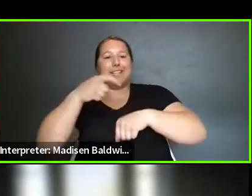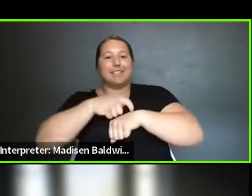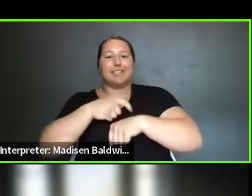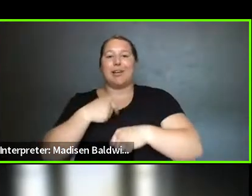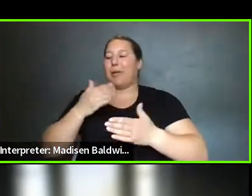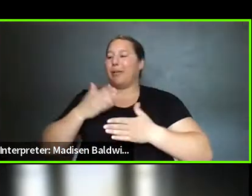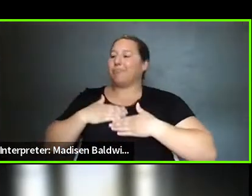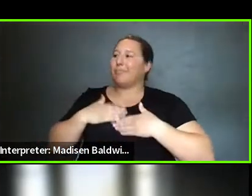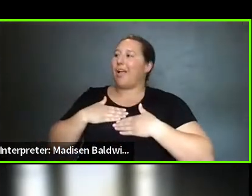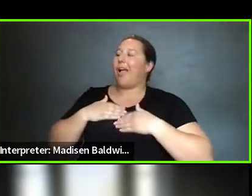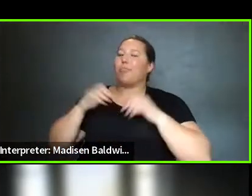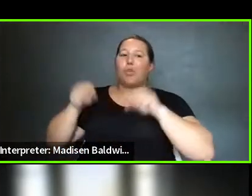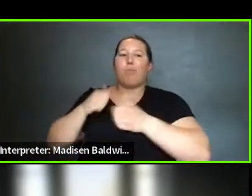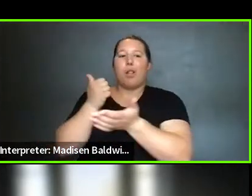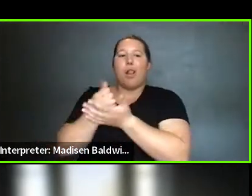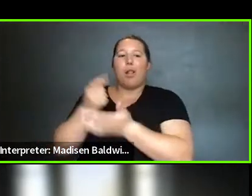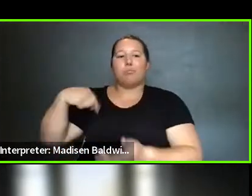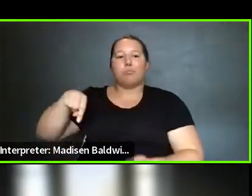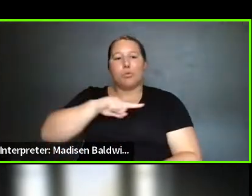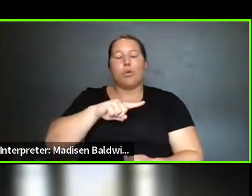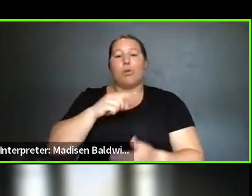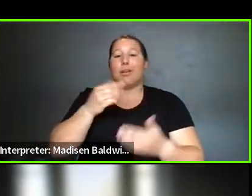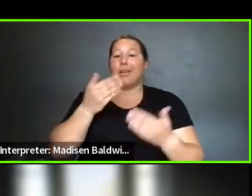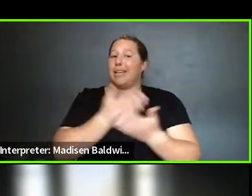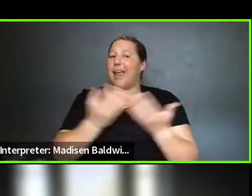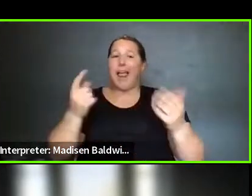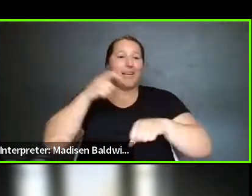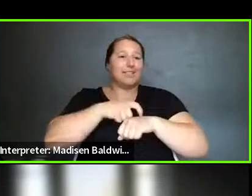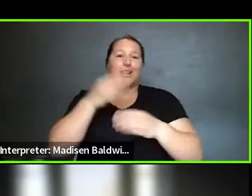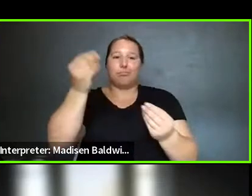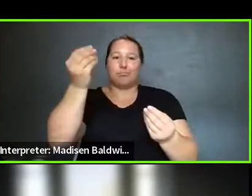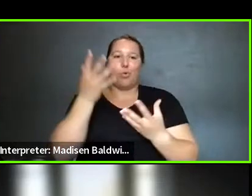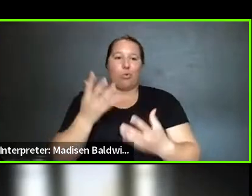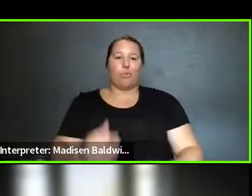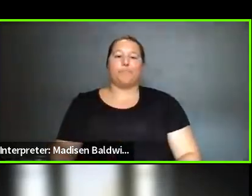help you. And anytime, let us know. Thanks to everybody.